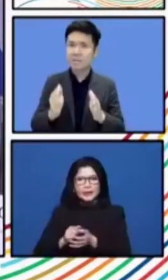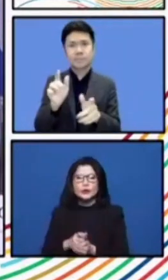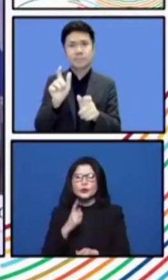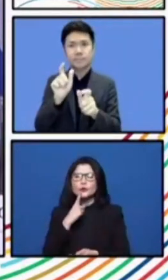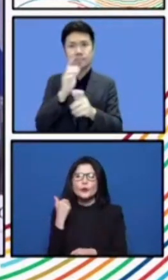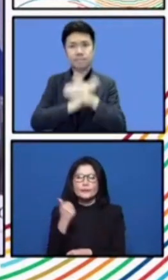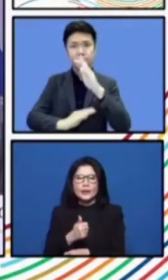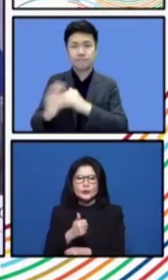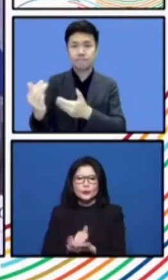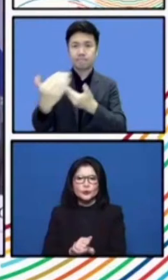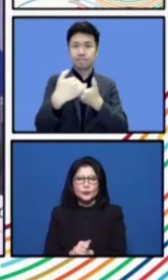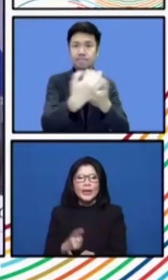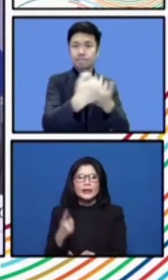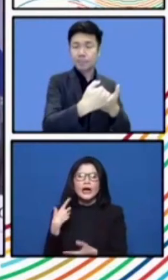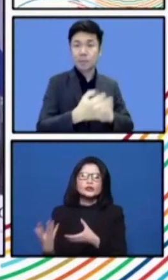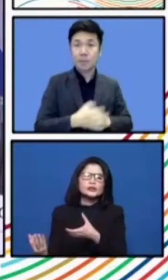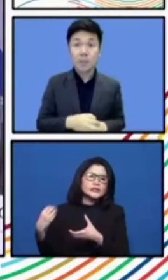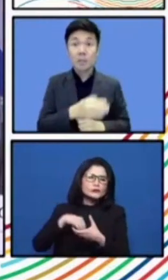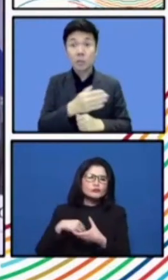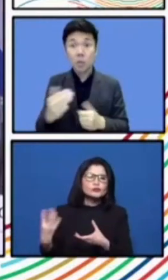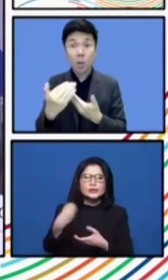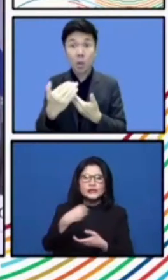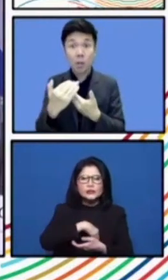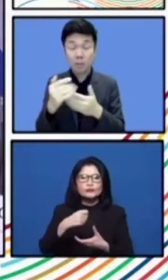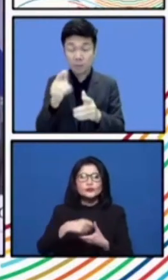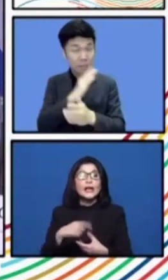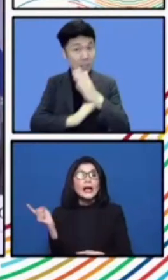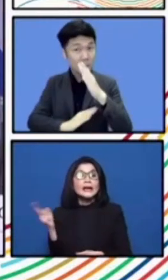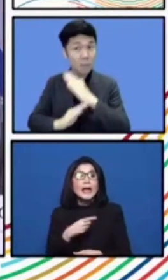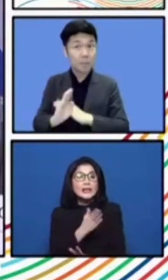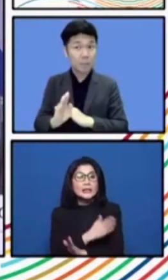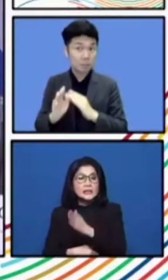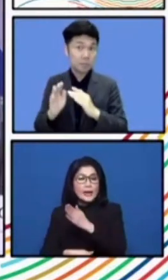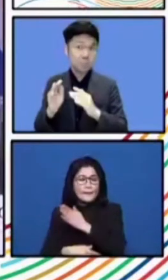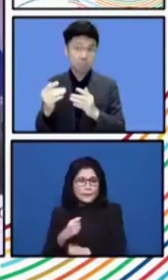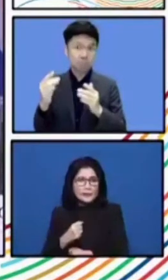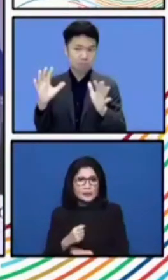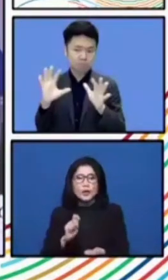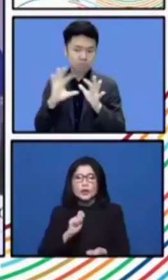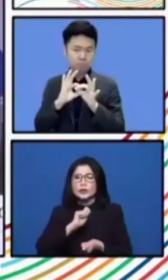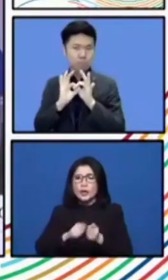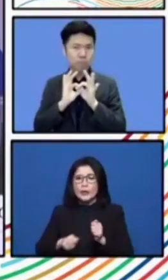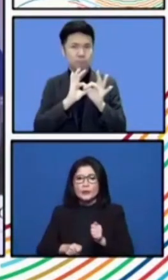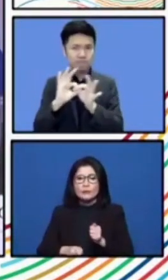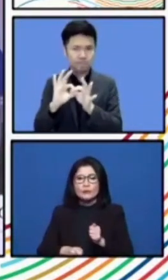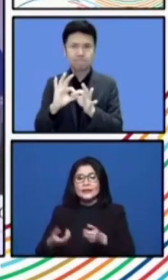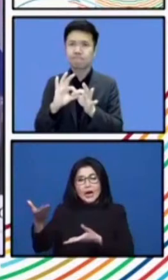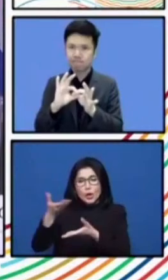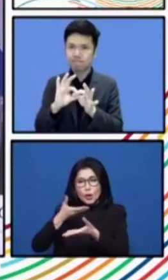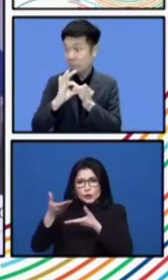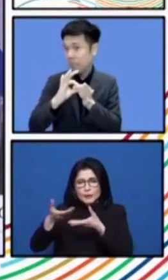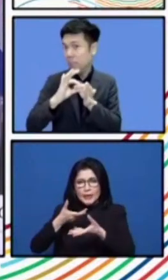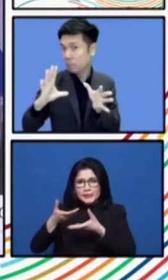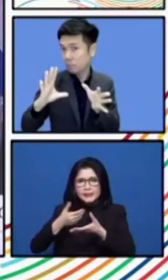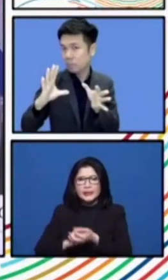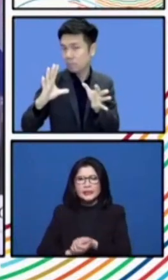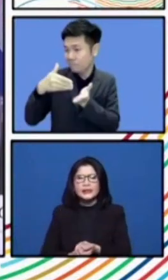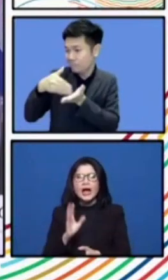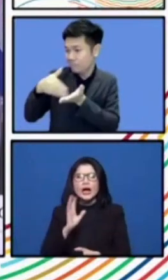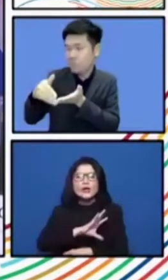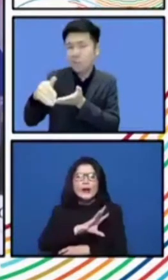an input to the final product and all decision making processes and this consultation should include all persons with